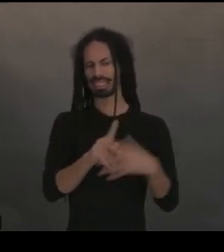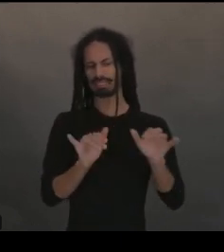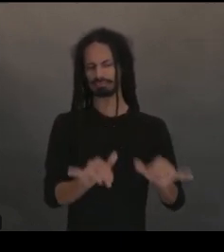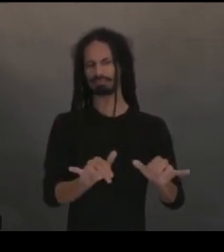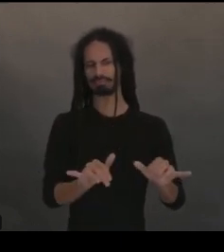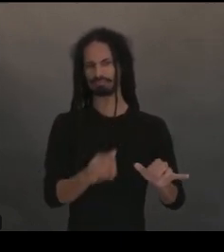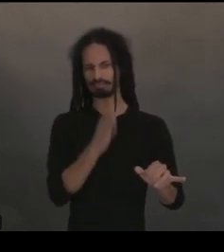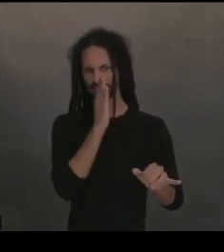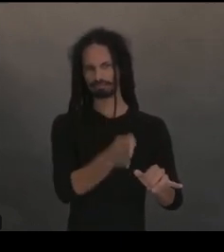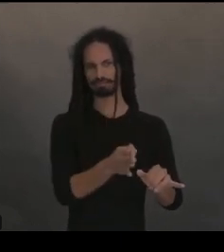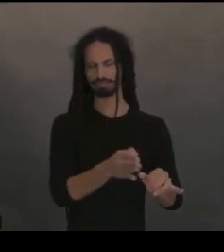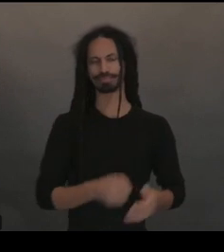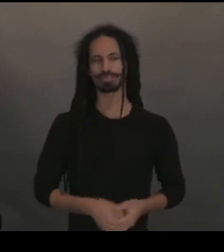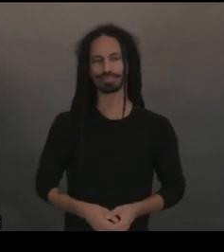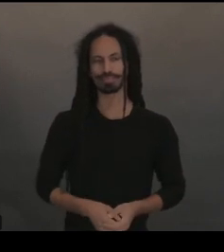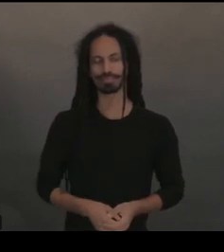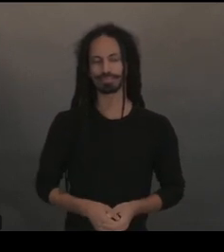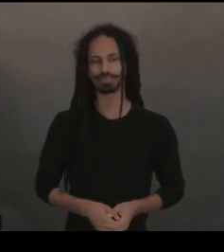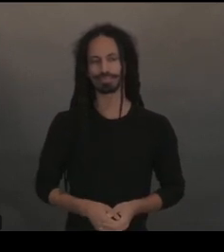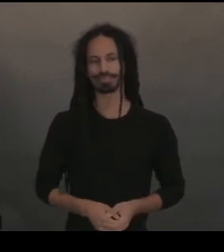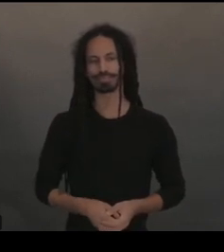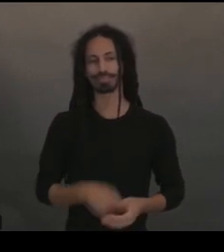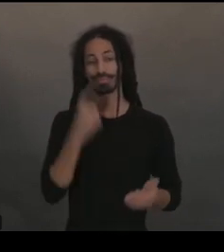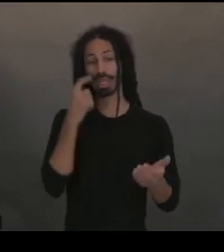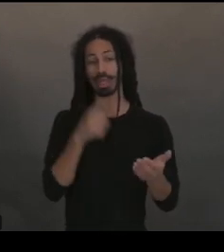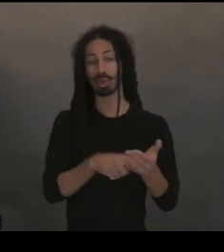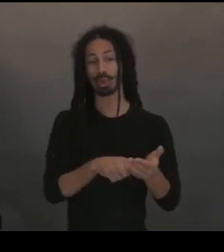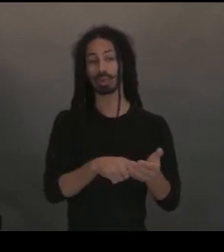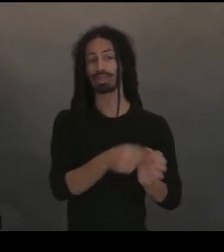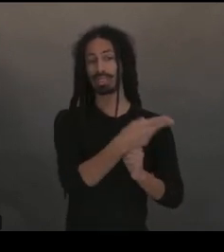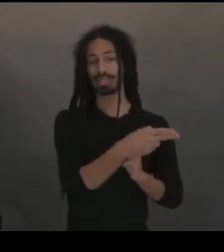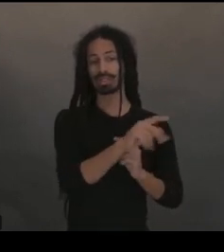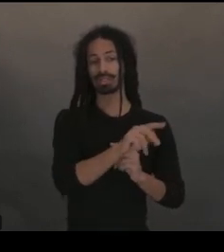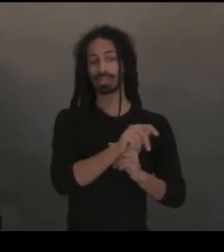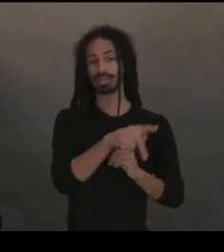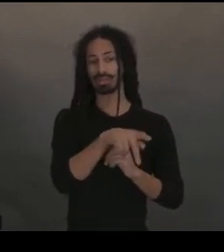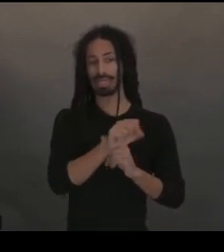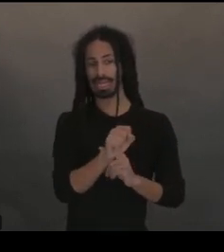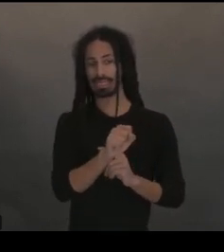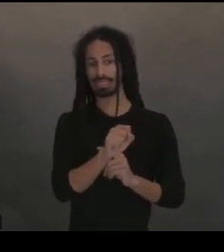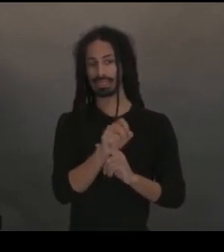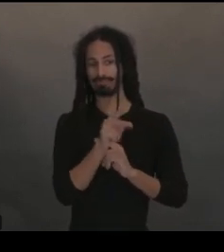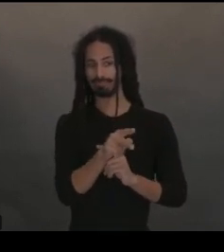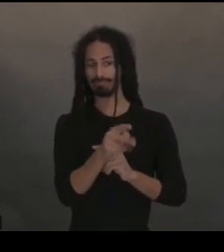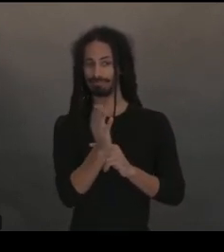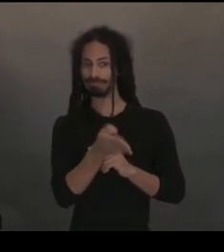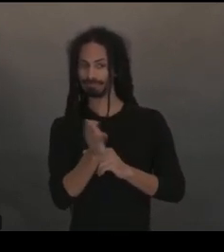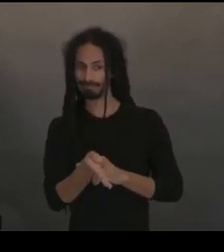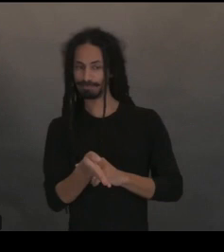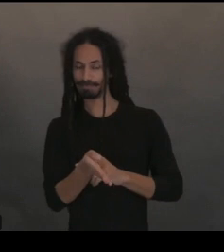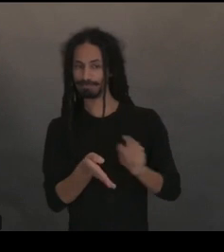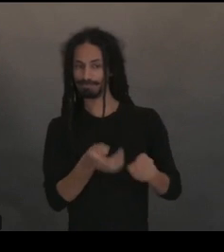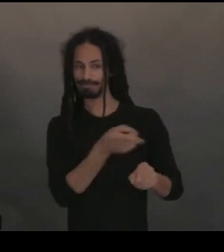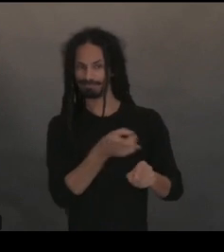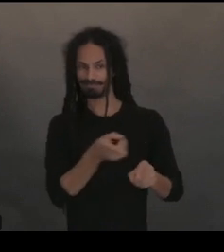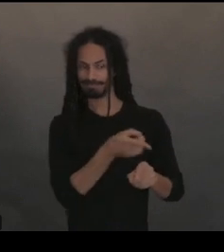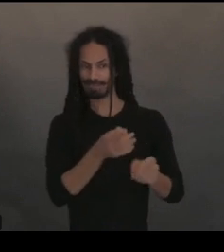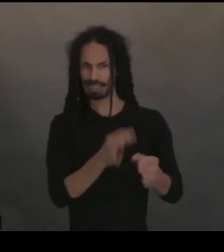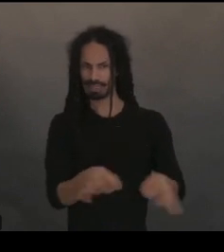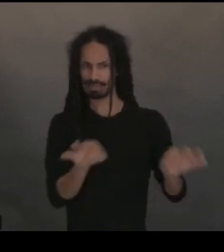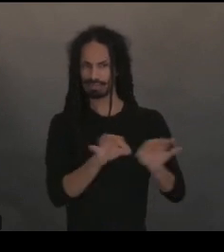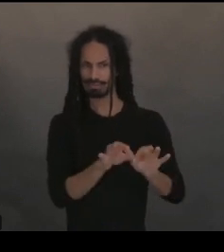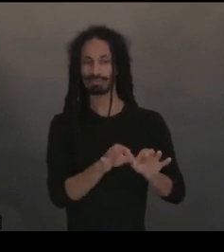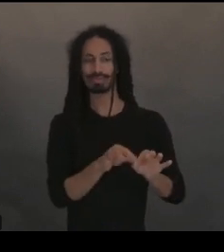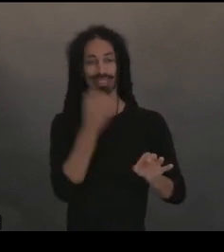Notice that the DOI is in a HTTPS form, and that's how it